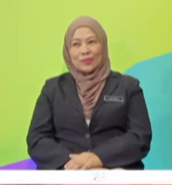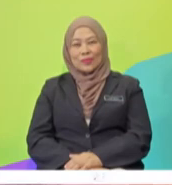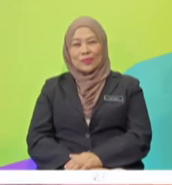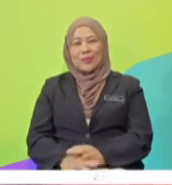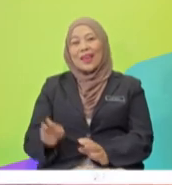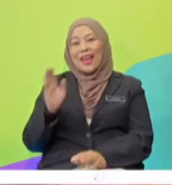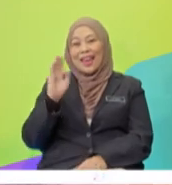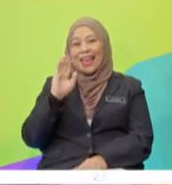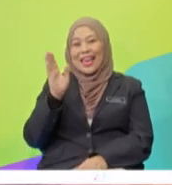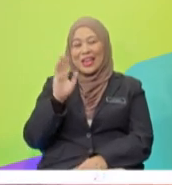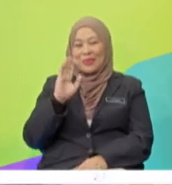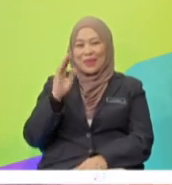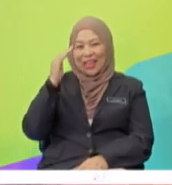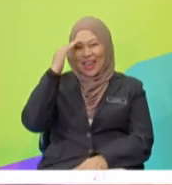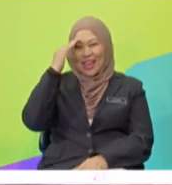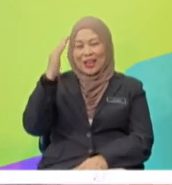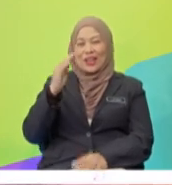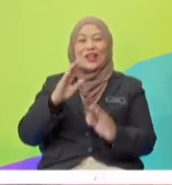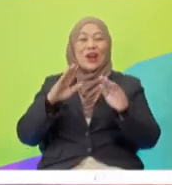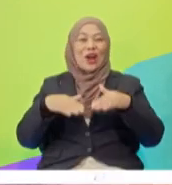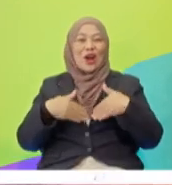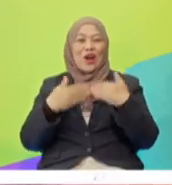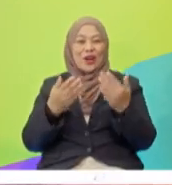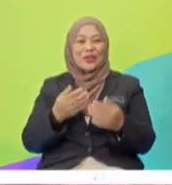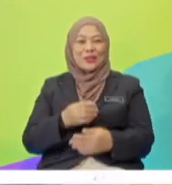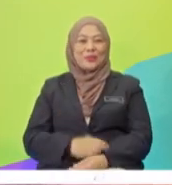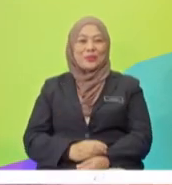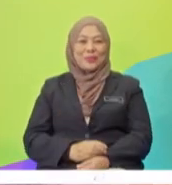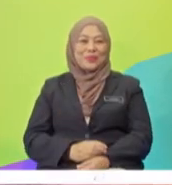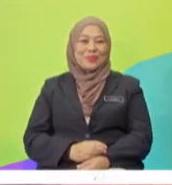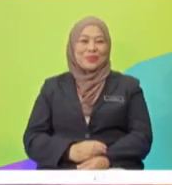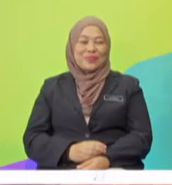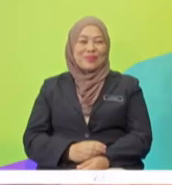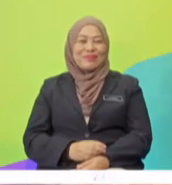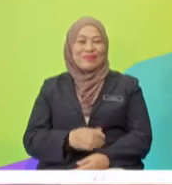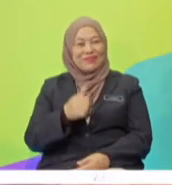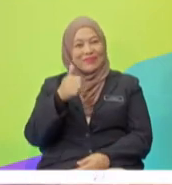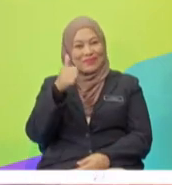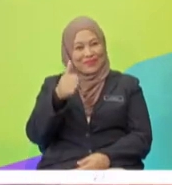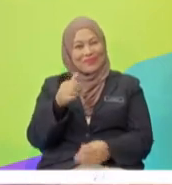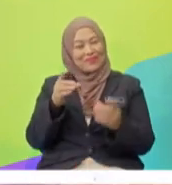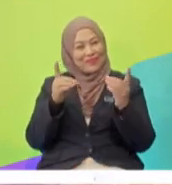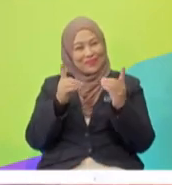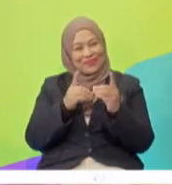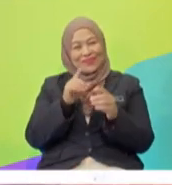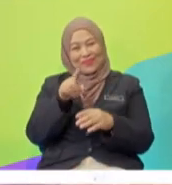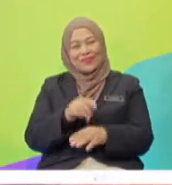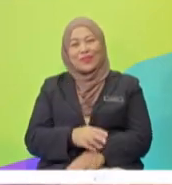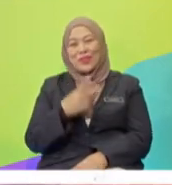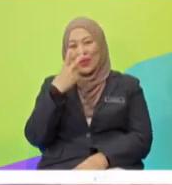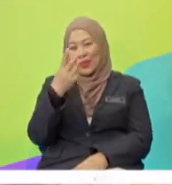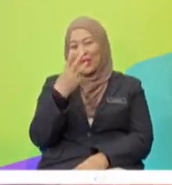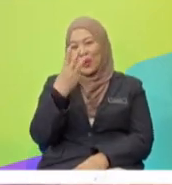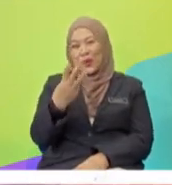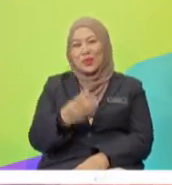Hi everyone, hello, how are you? My name is Chris, it's nice to meet you and you're watching Prasekolah here